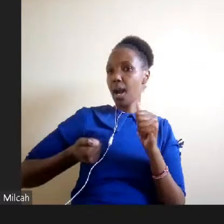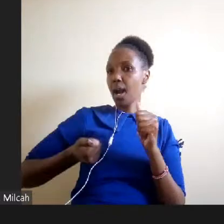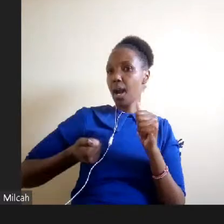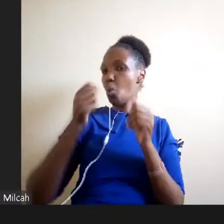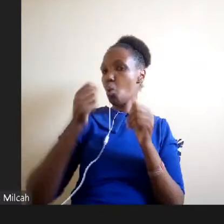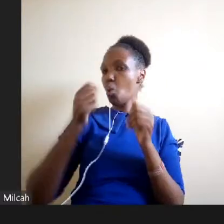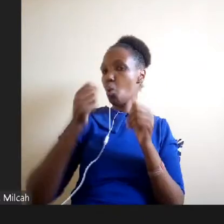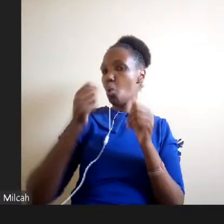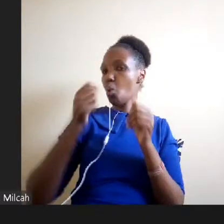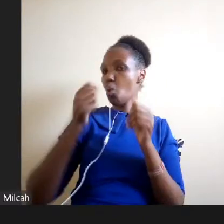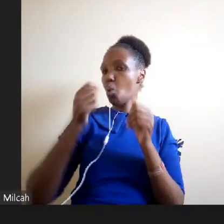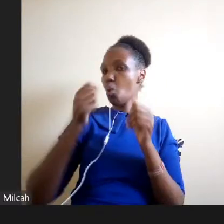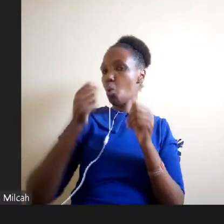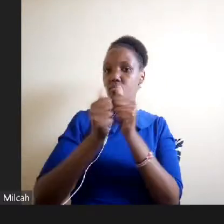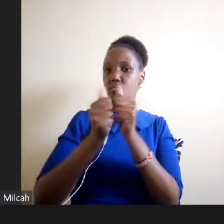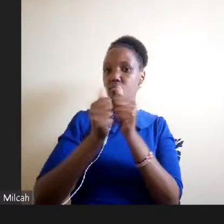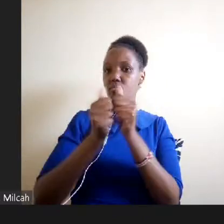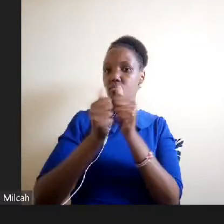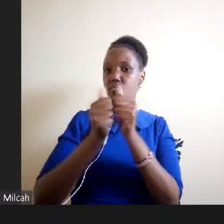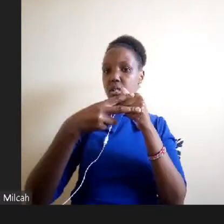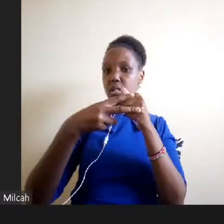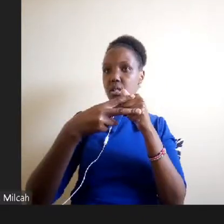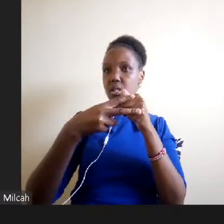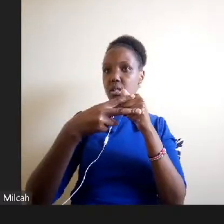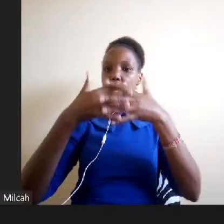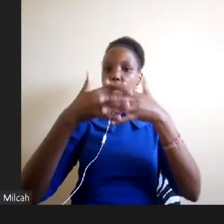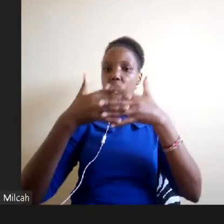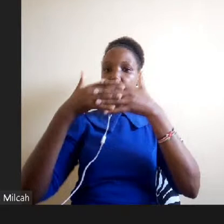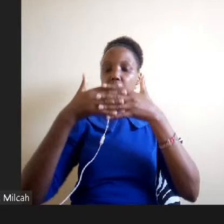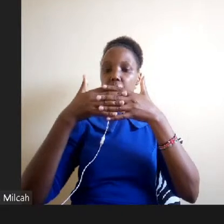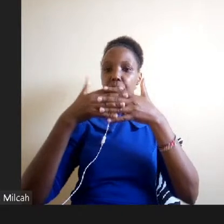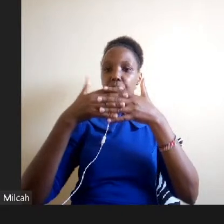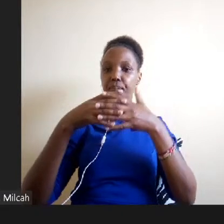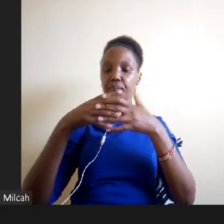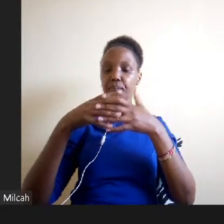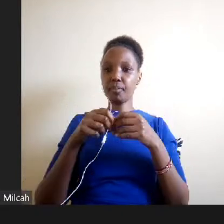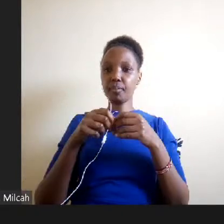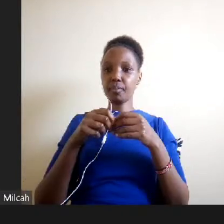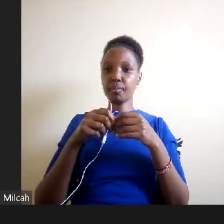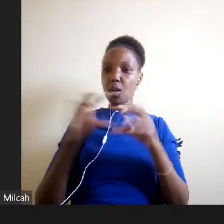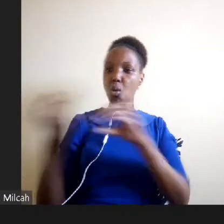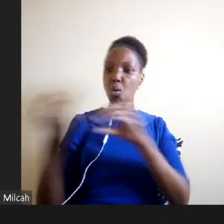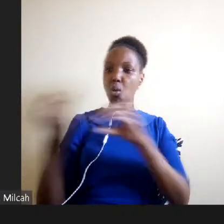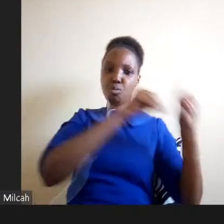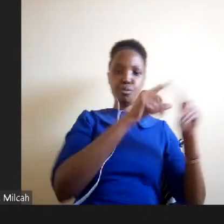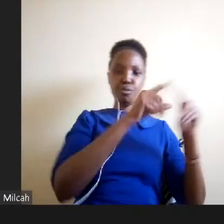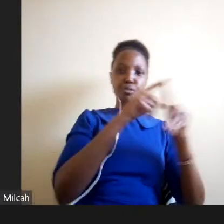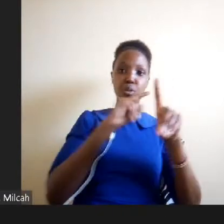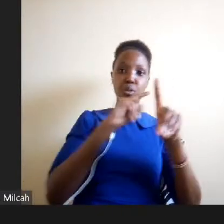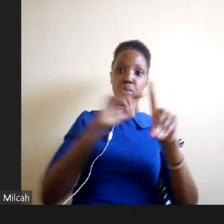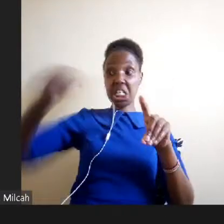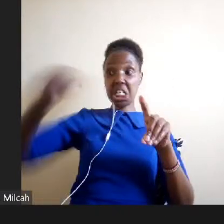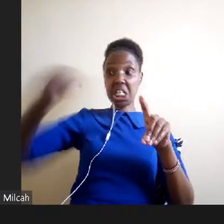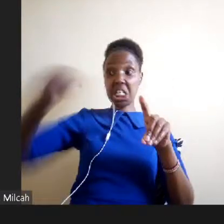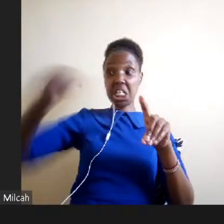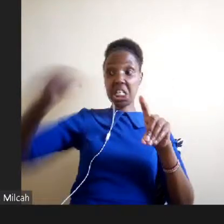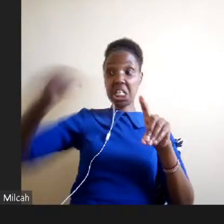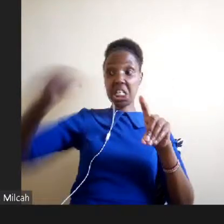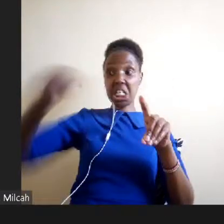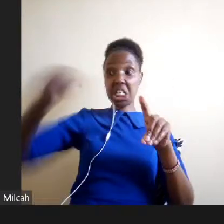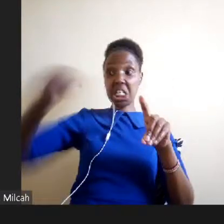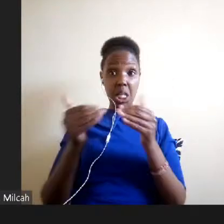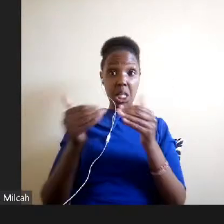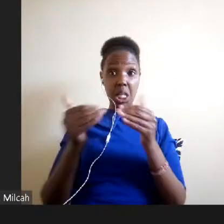in Minnesota who came from one town to another town to go and see someone they met on